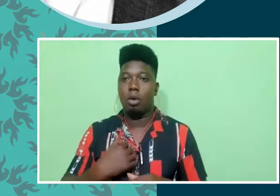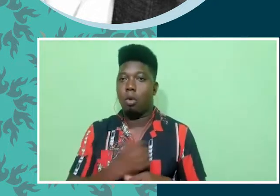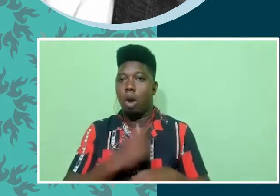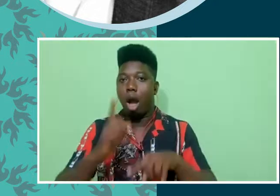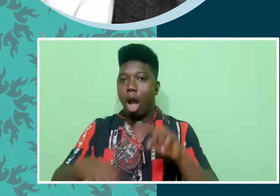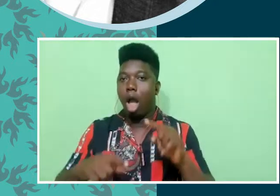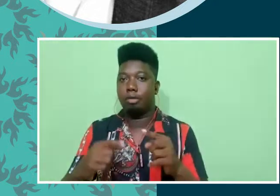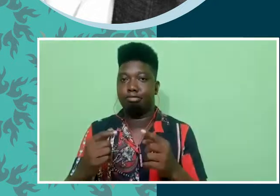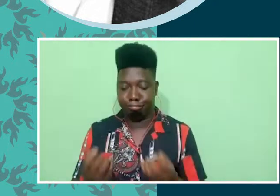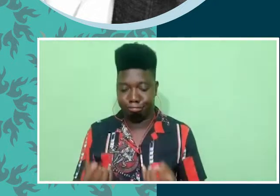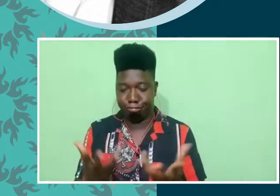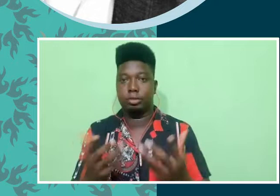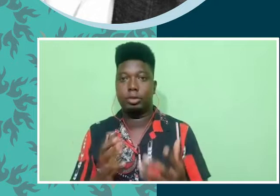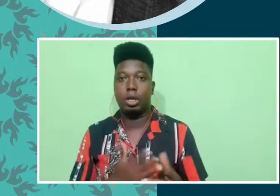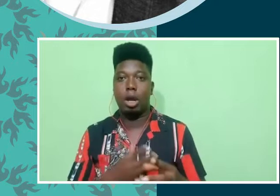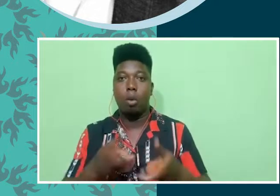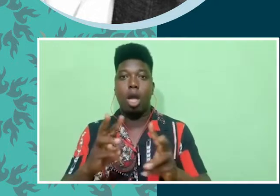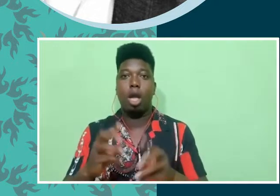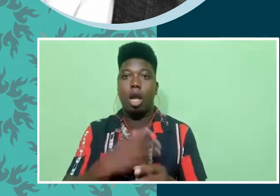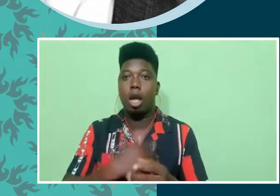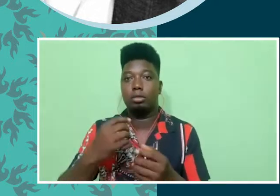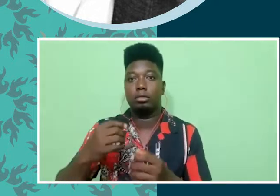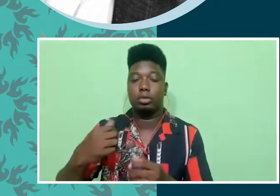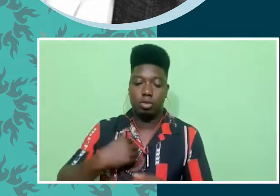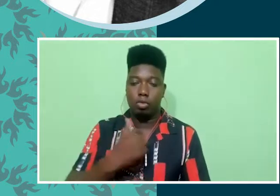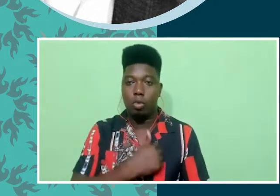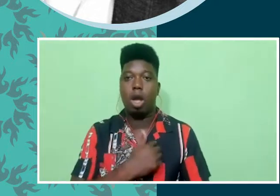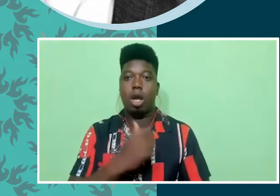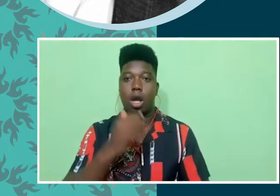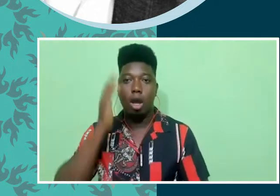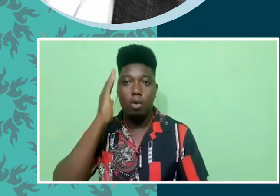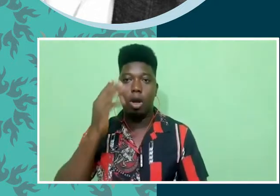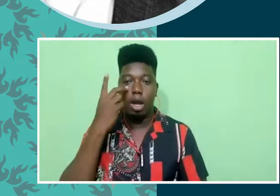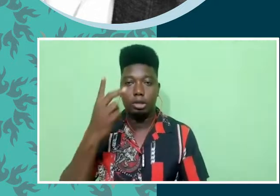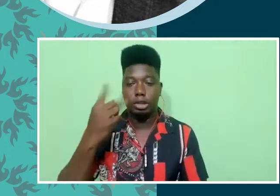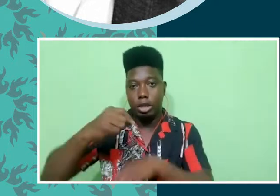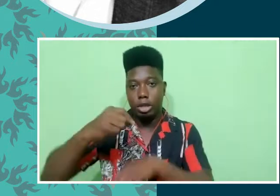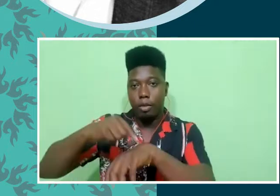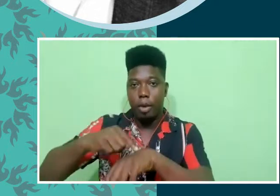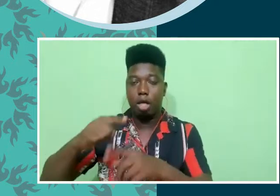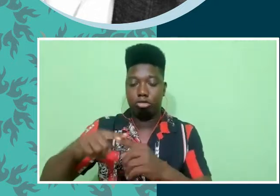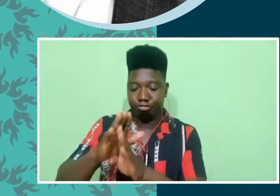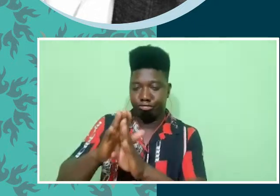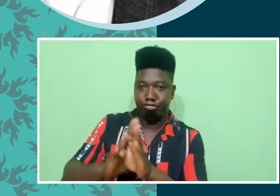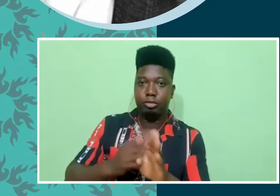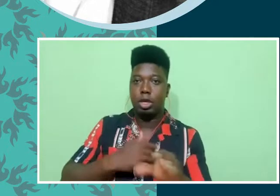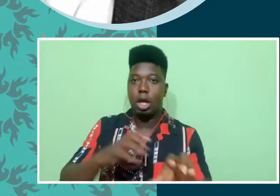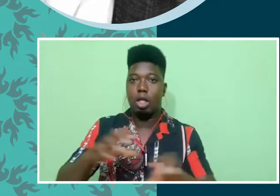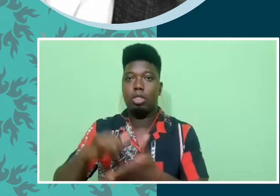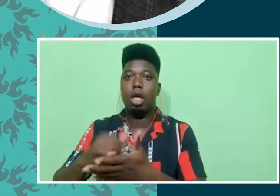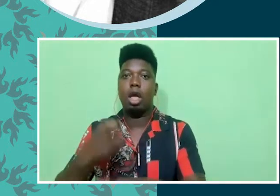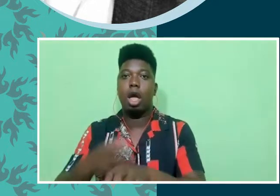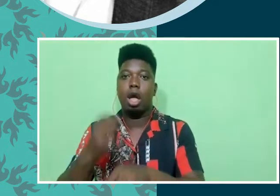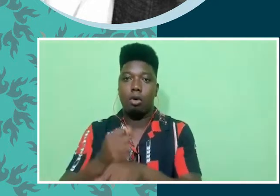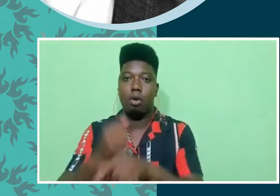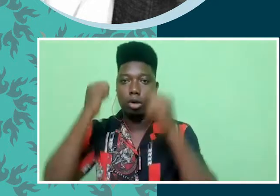then when COVID hit, we really seized that moment to slow down and do that hard work that I hope we would